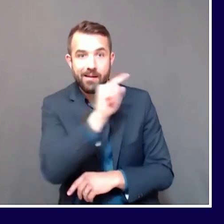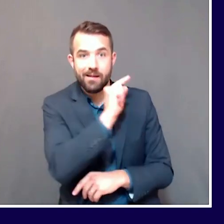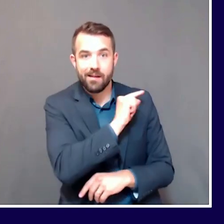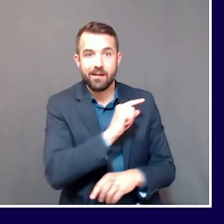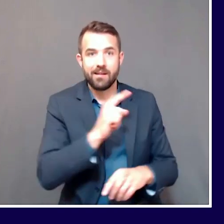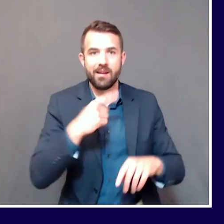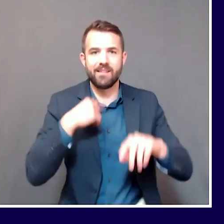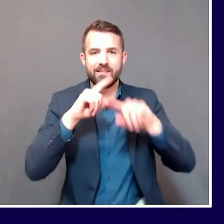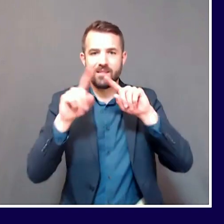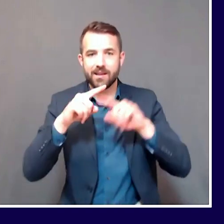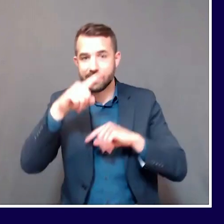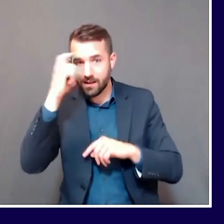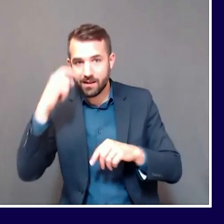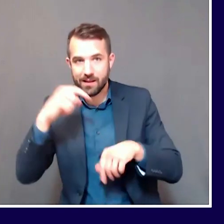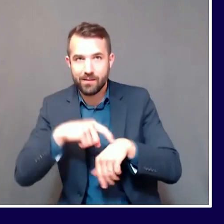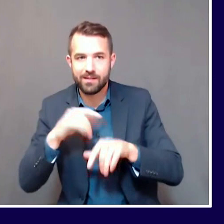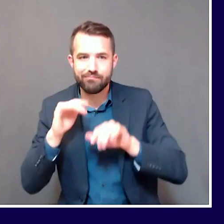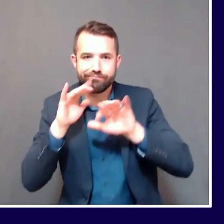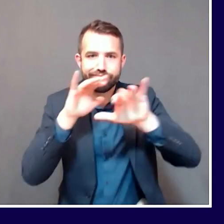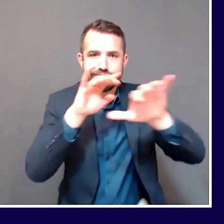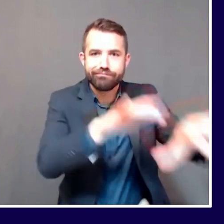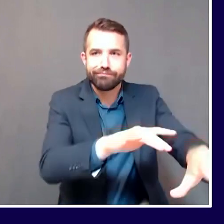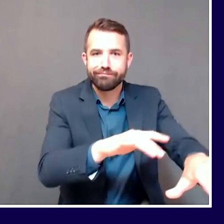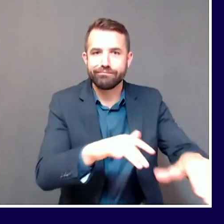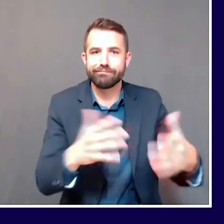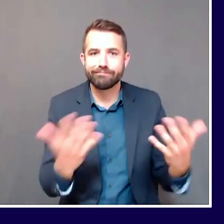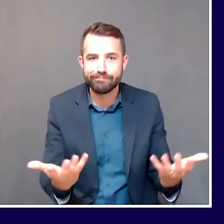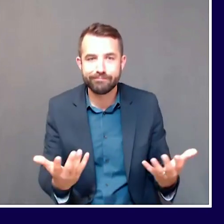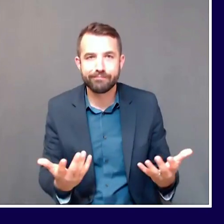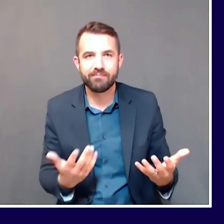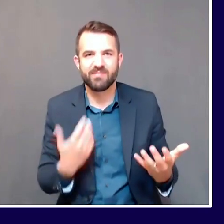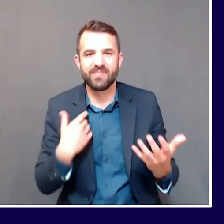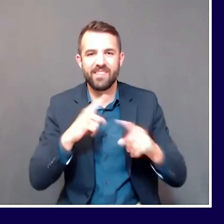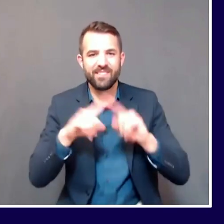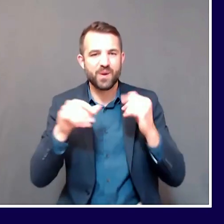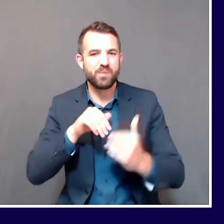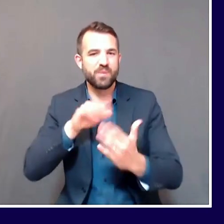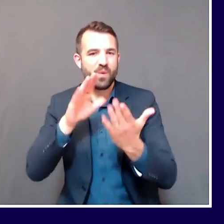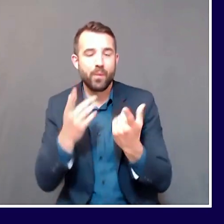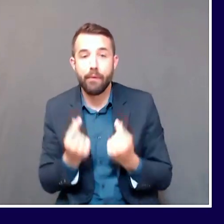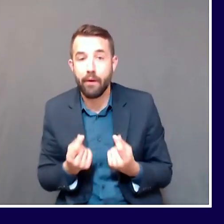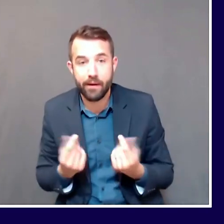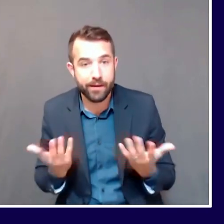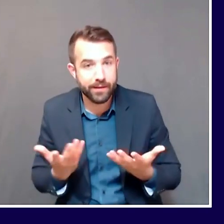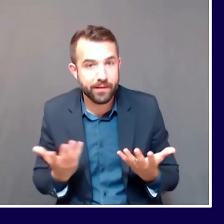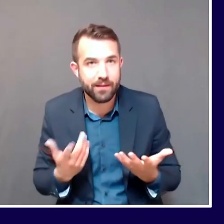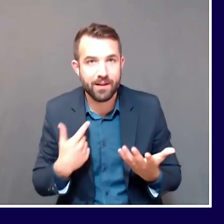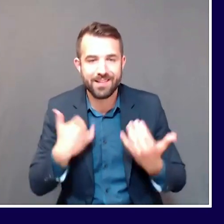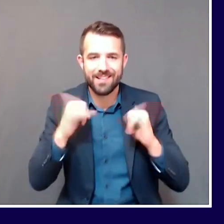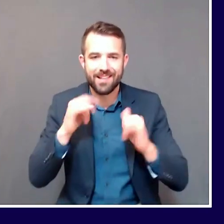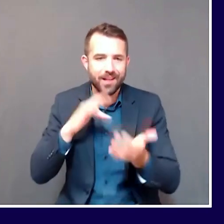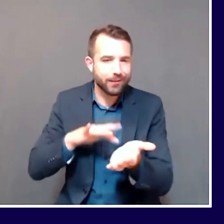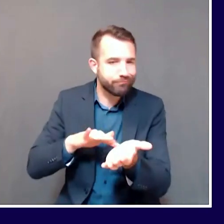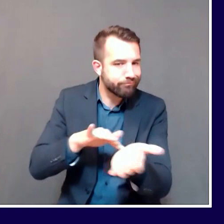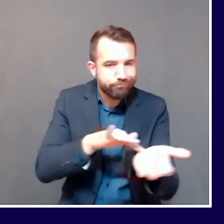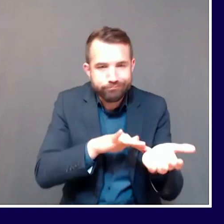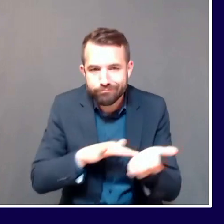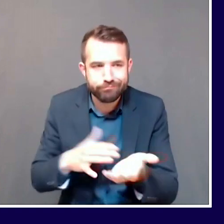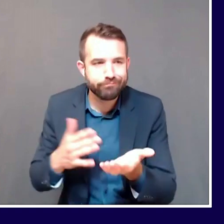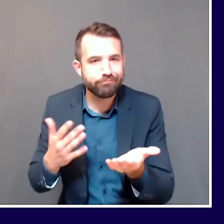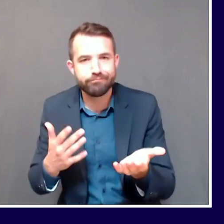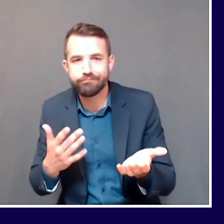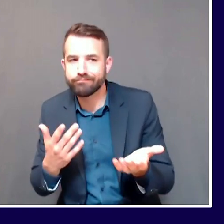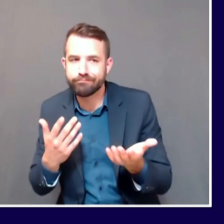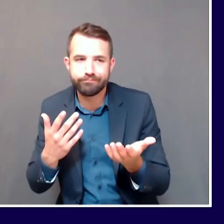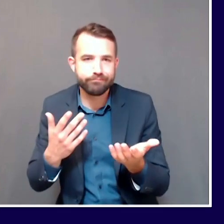a range of things happening, and so we are trying to look at those. But one thing that became pretty clear very early on is the